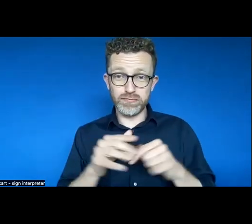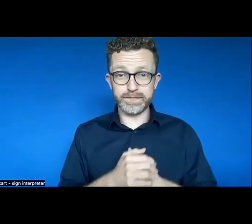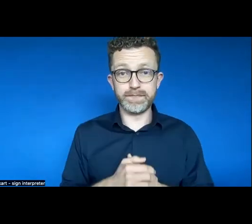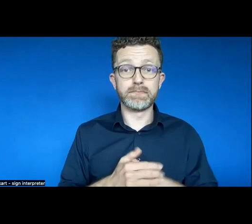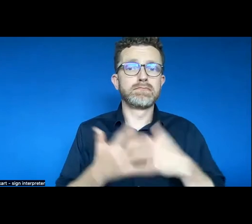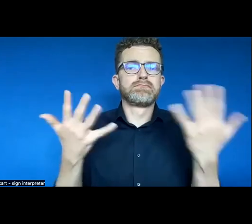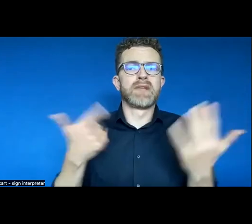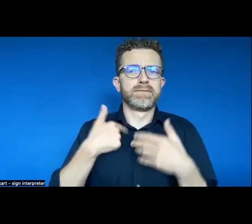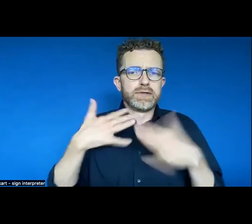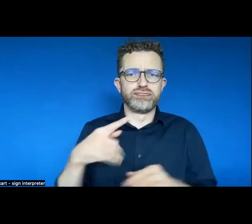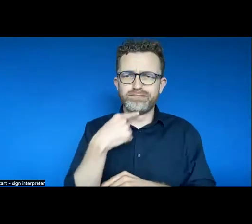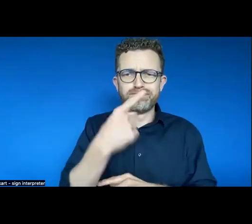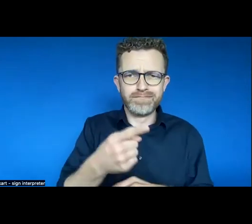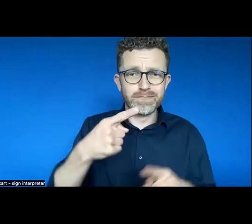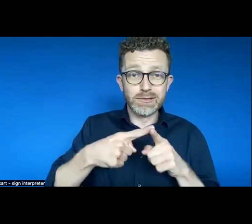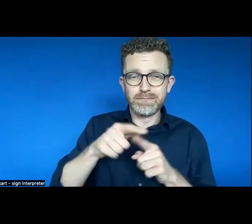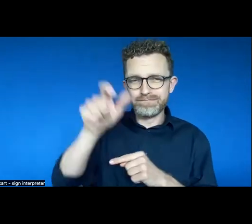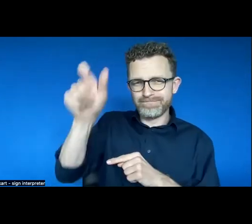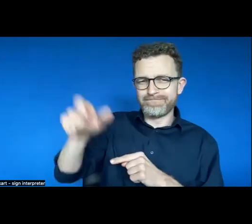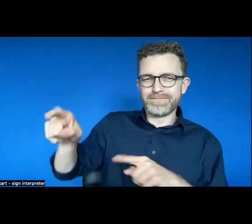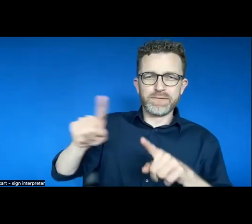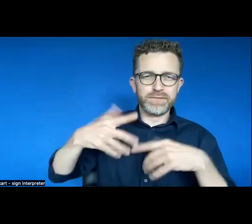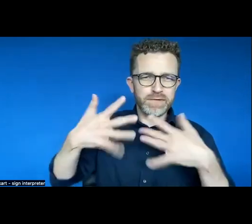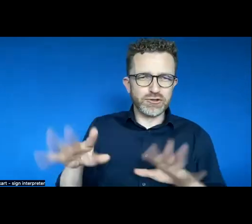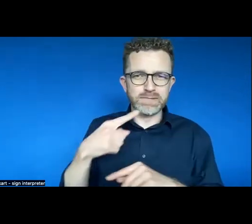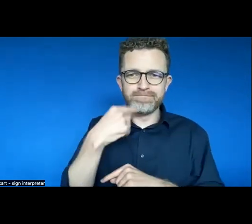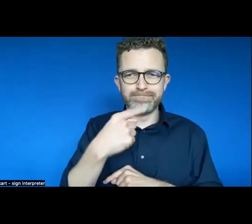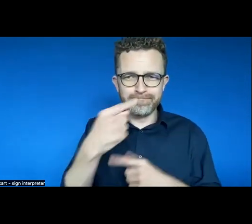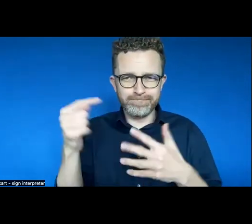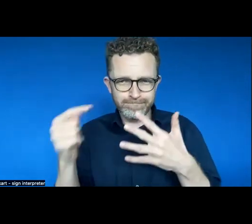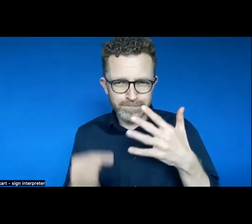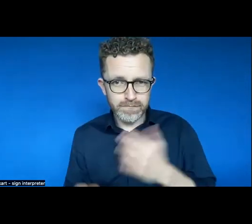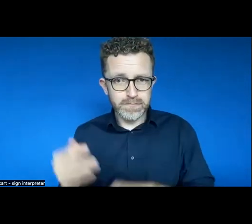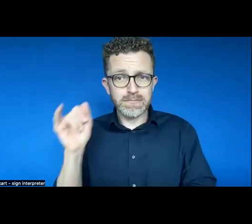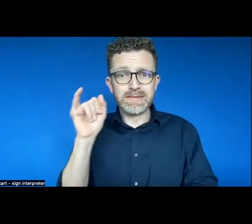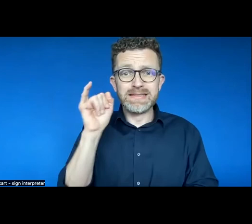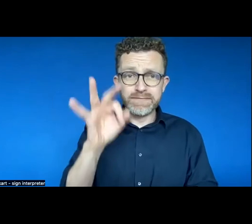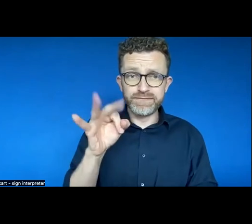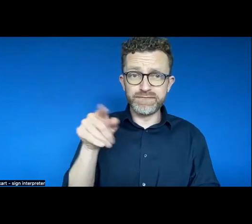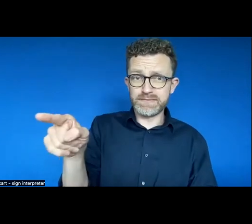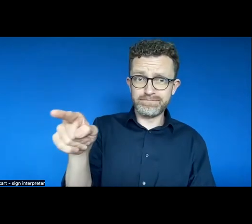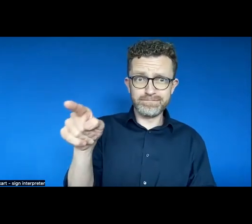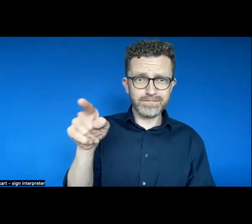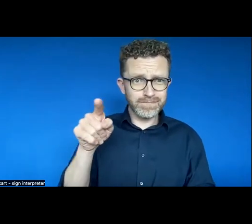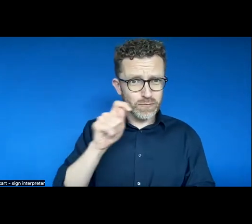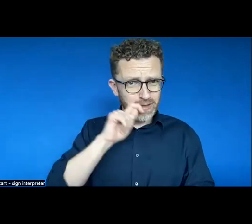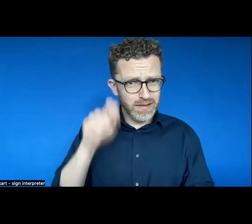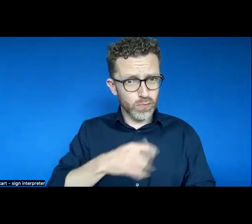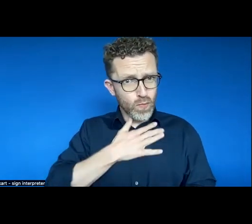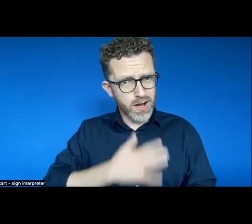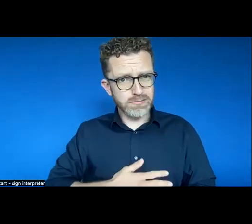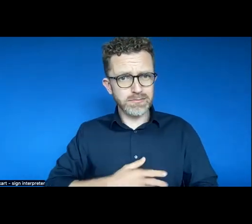believe Ukraine aspired for that. So rights of children with disabilities are under the